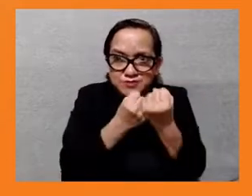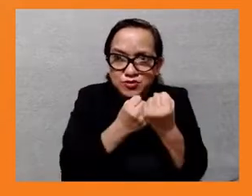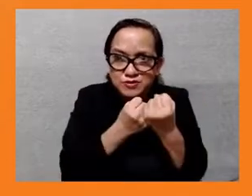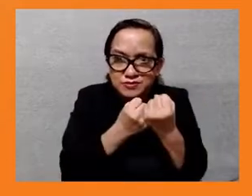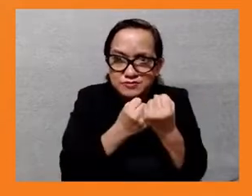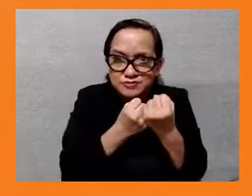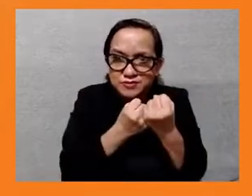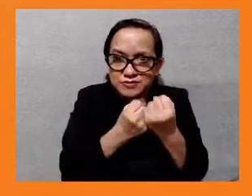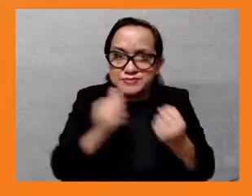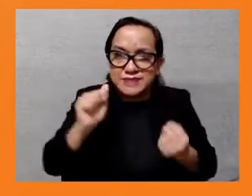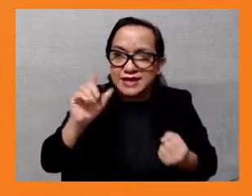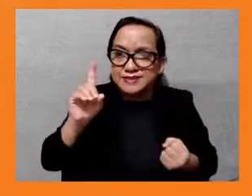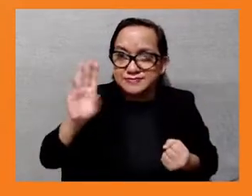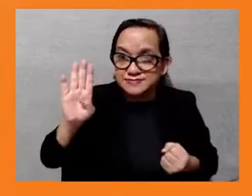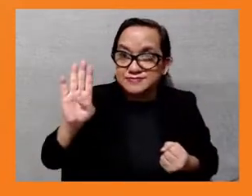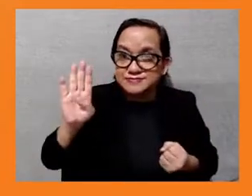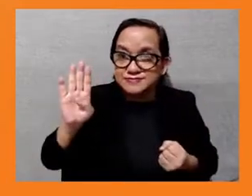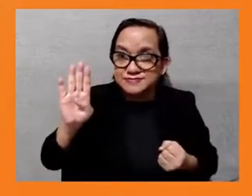policy. Thank you very much.